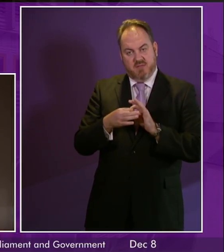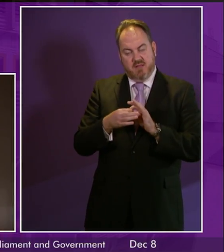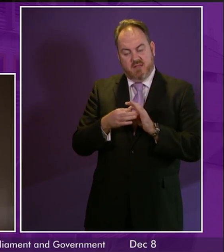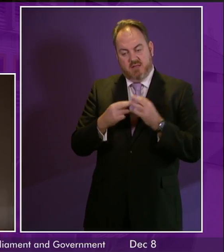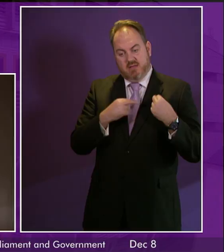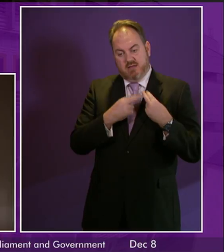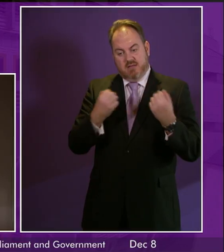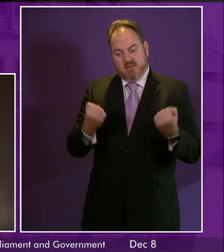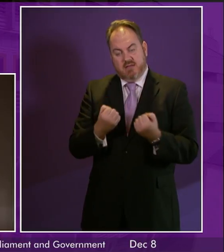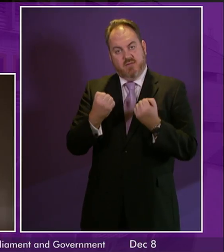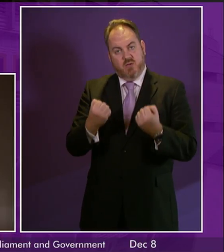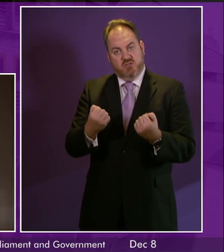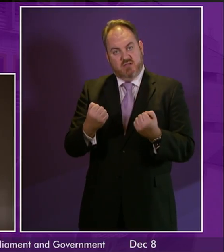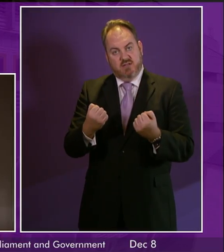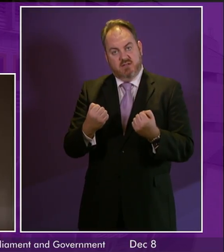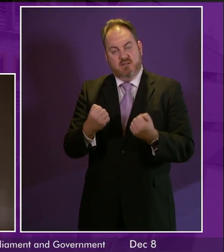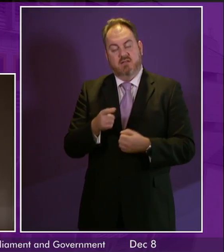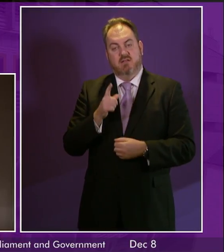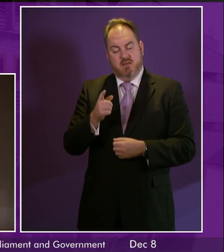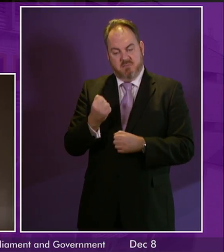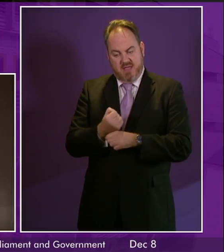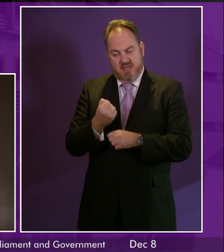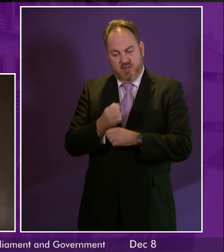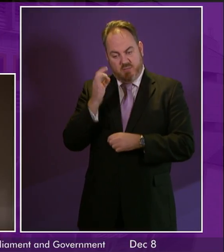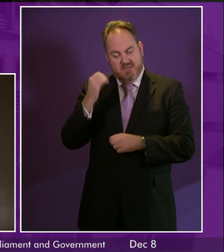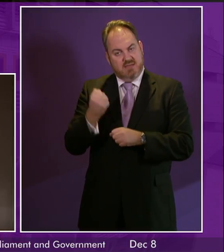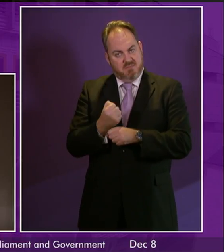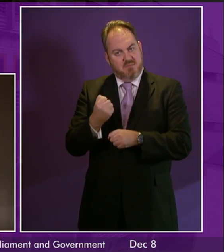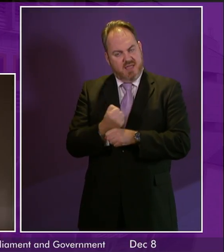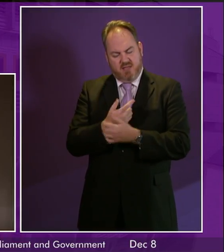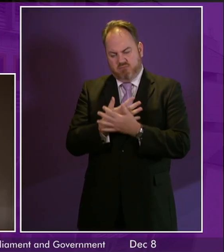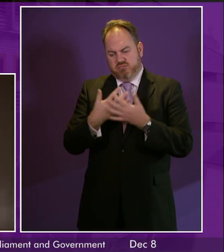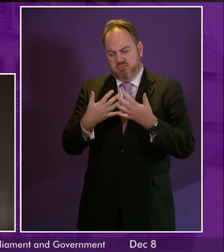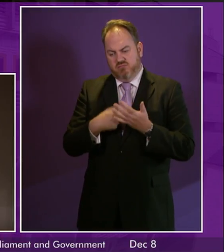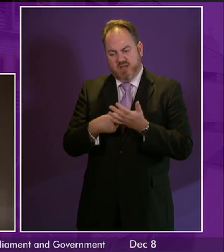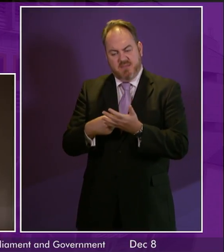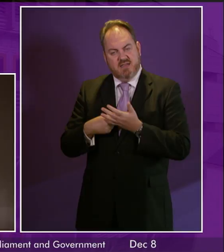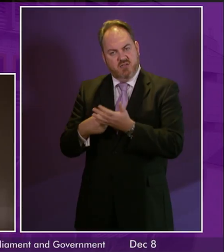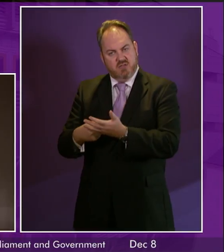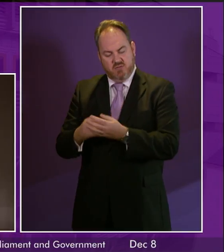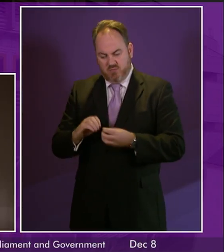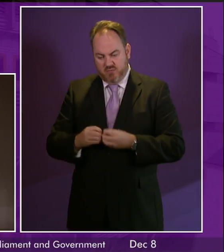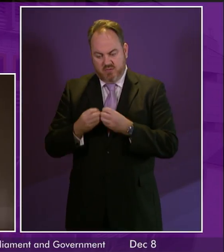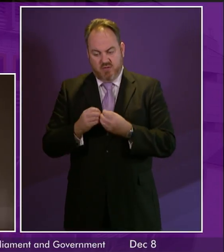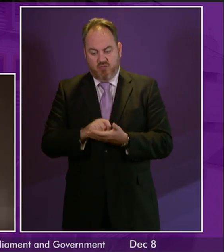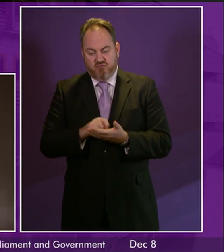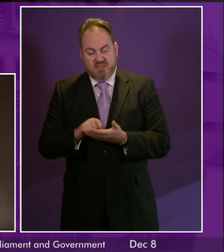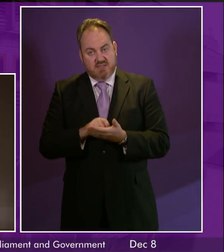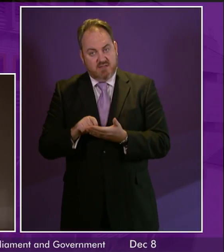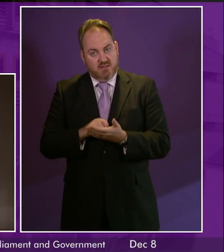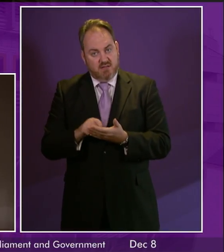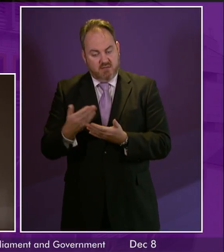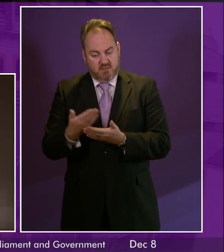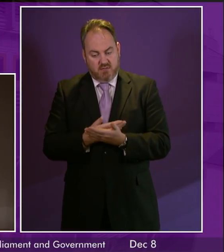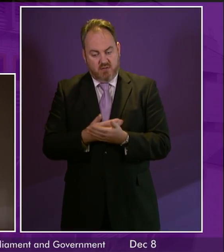report on this subject made a range of recommendations, including that a new written agreement on parliamentary oversight